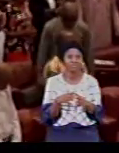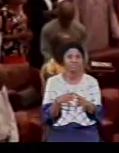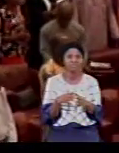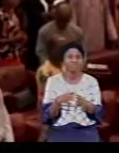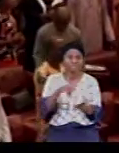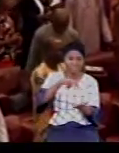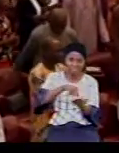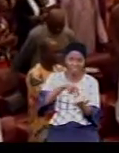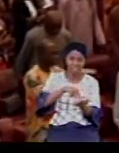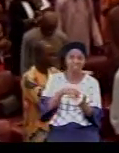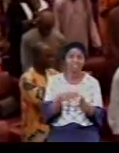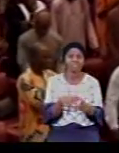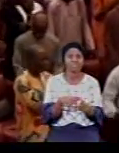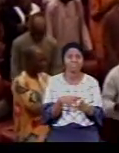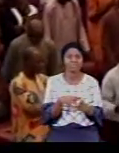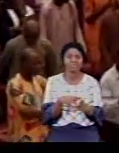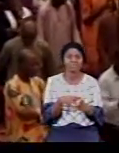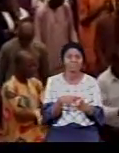Stand